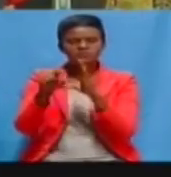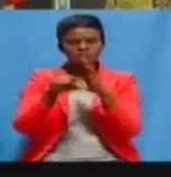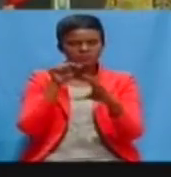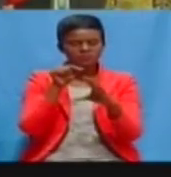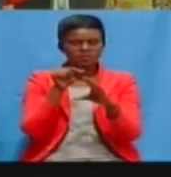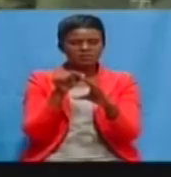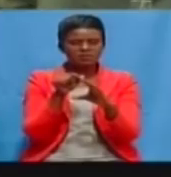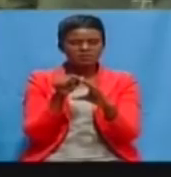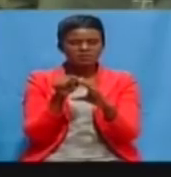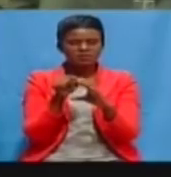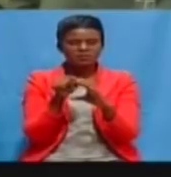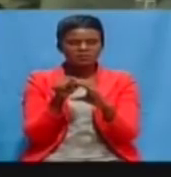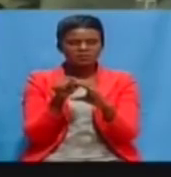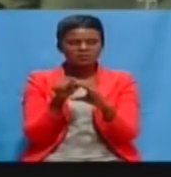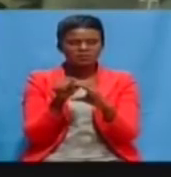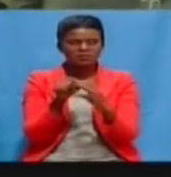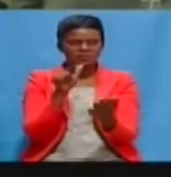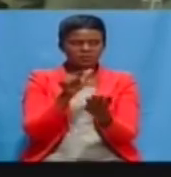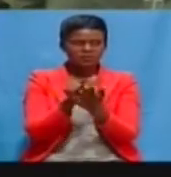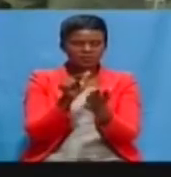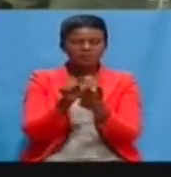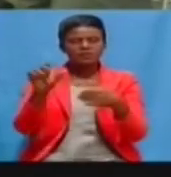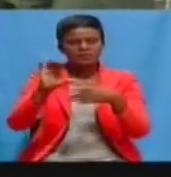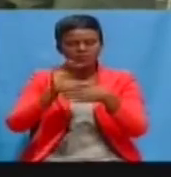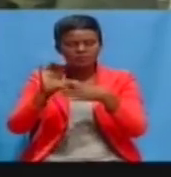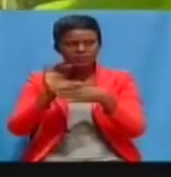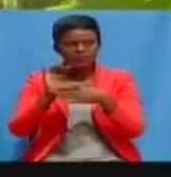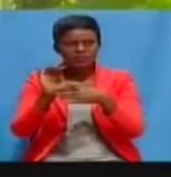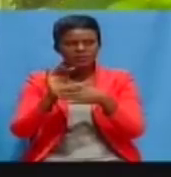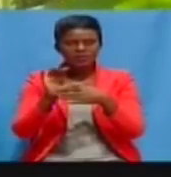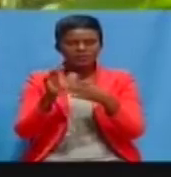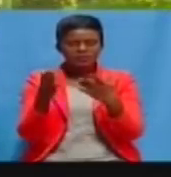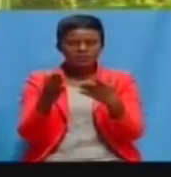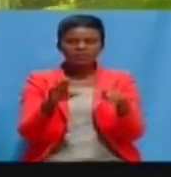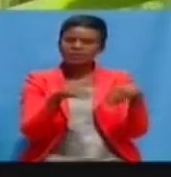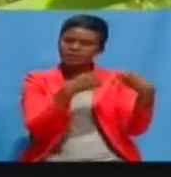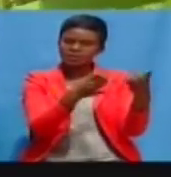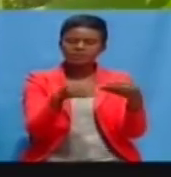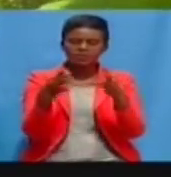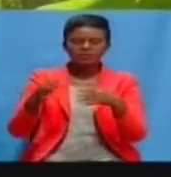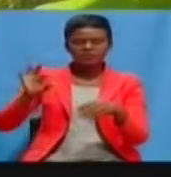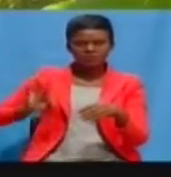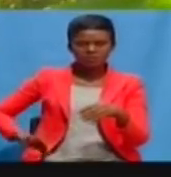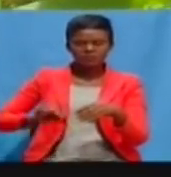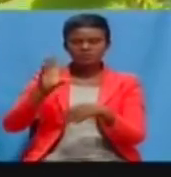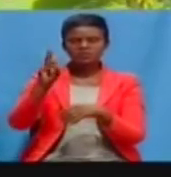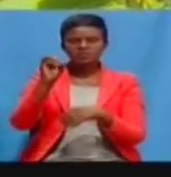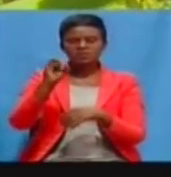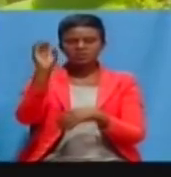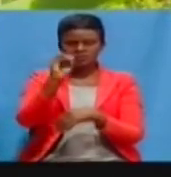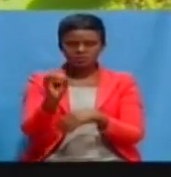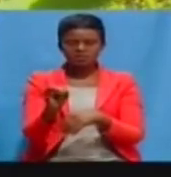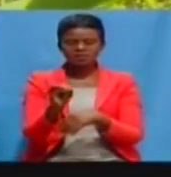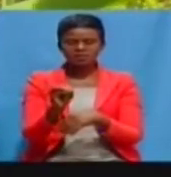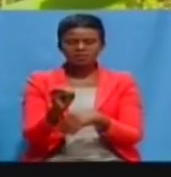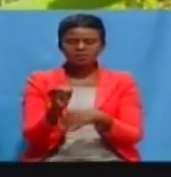the considerable wealth in Lusaka and the Copper Belt is redistributed to benefit the 60%